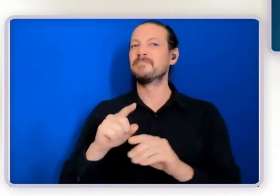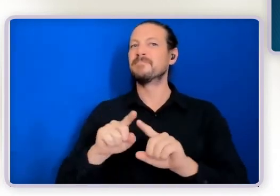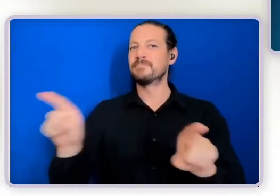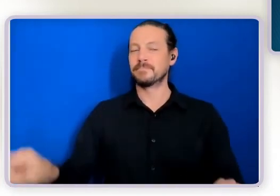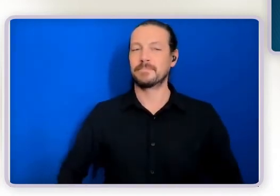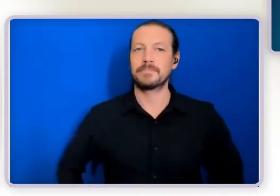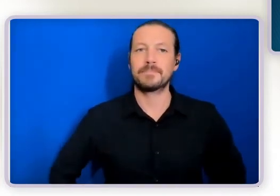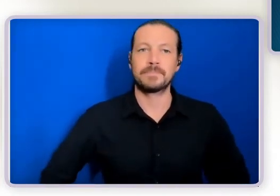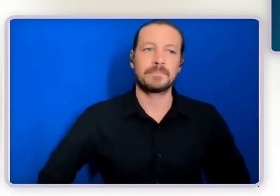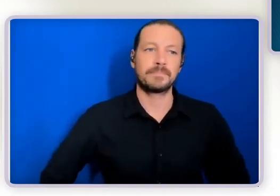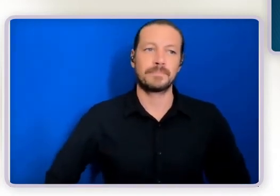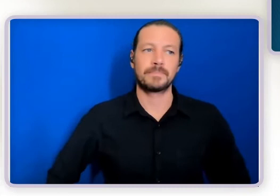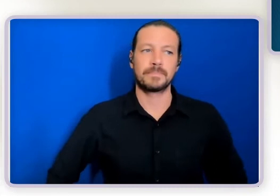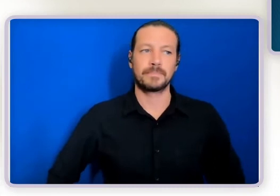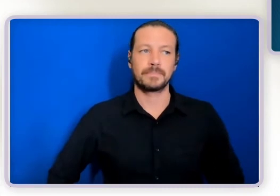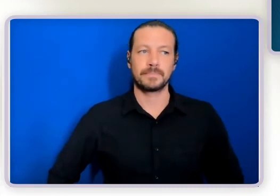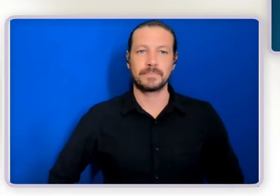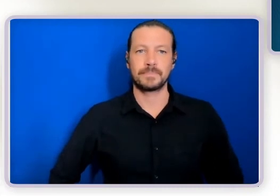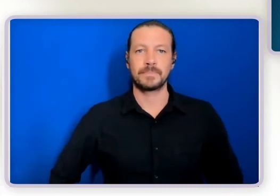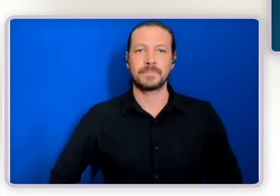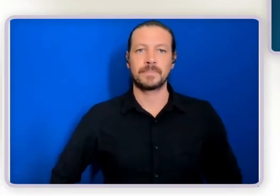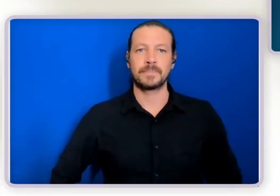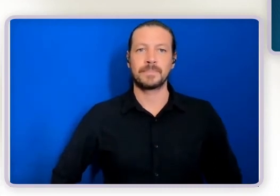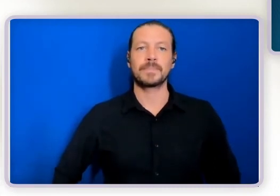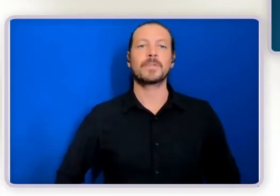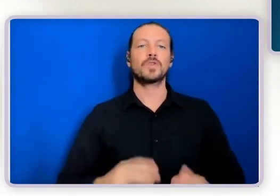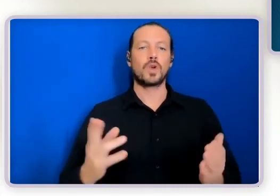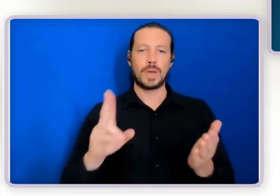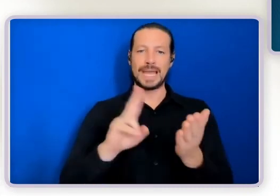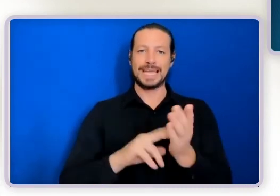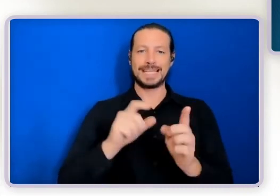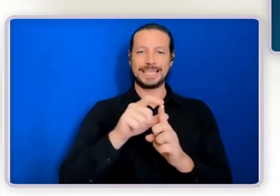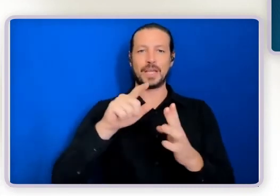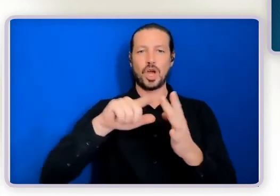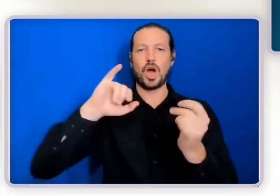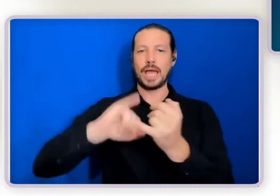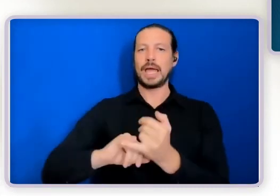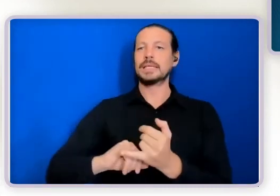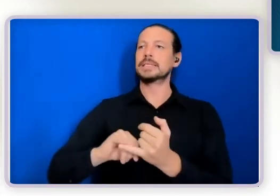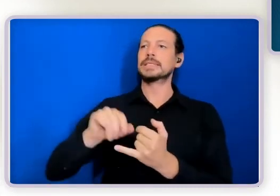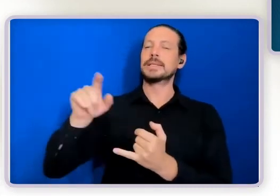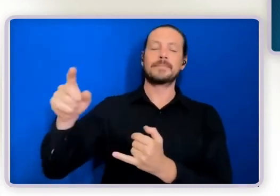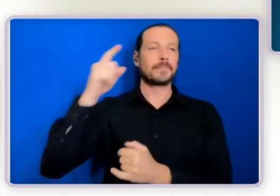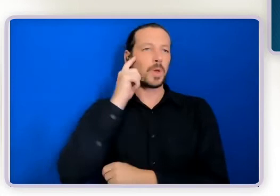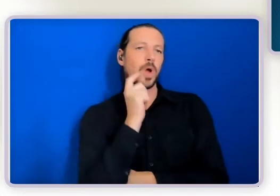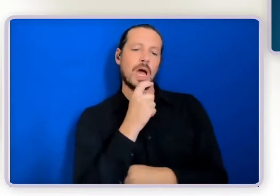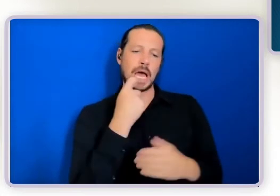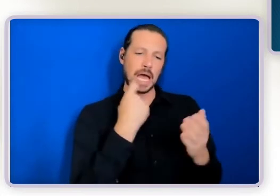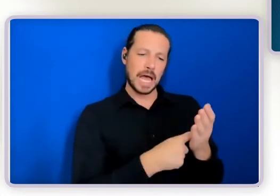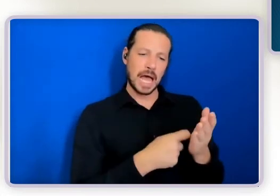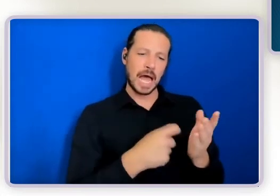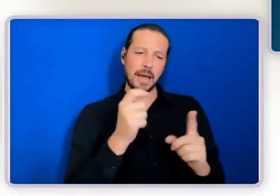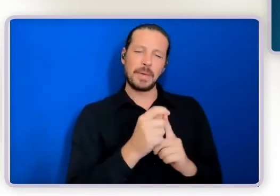So the NDIS asks itself, when can a restrictive practice be used, and how do these requirements,